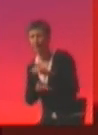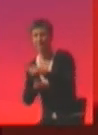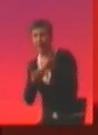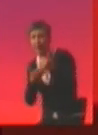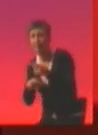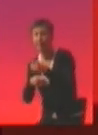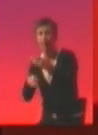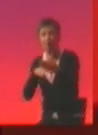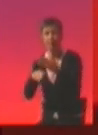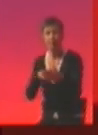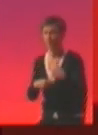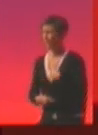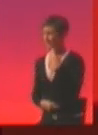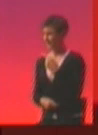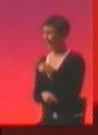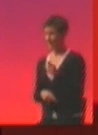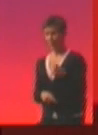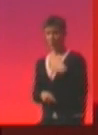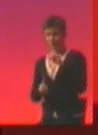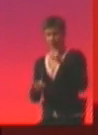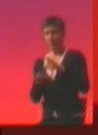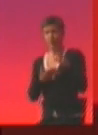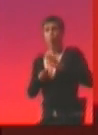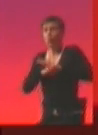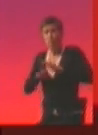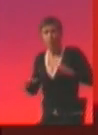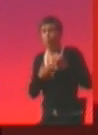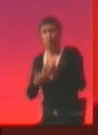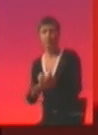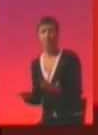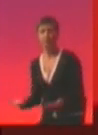the unemployed. I say, Conference, we can't afford not to.